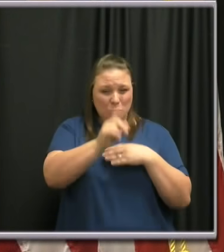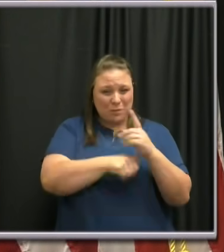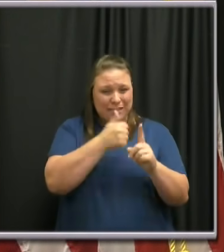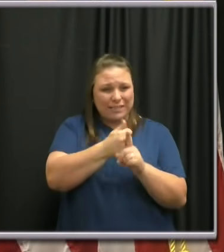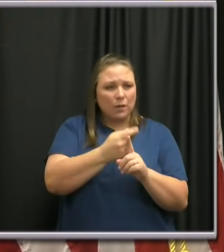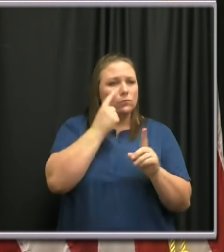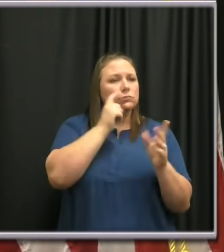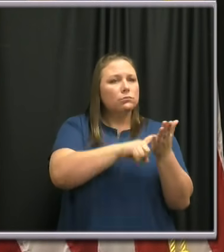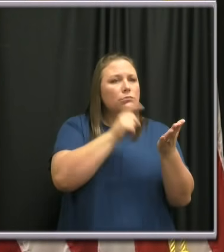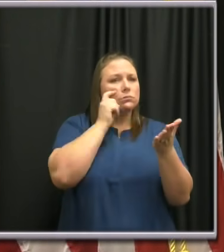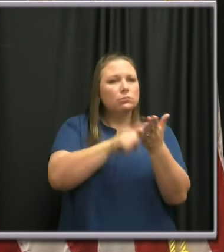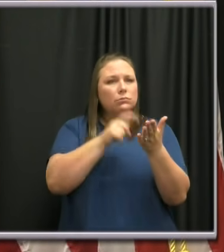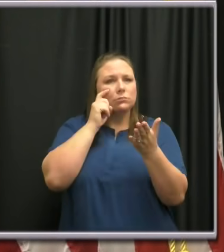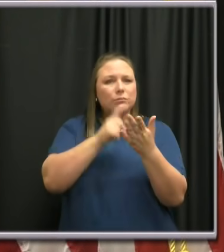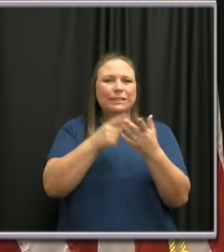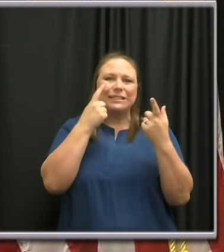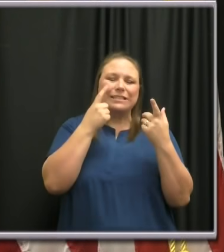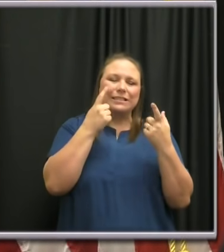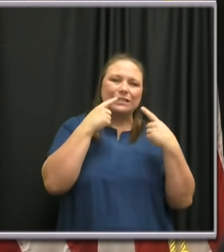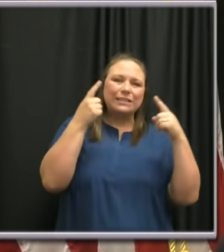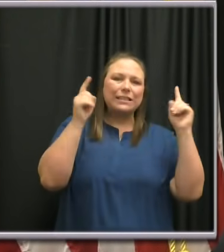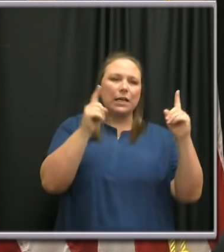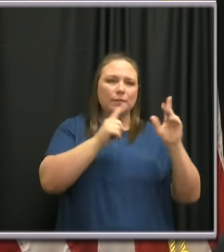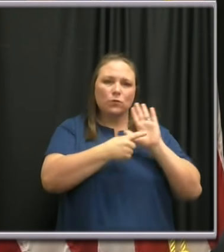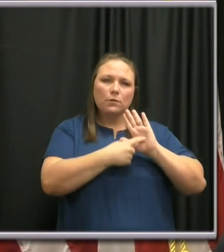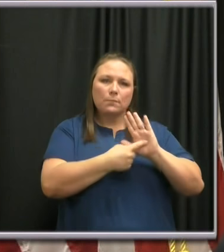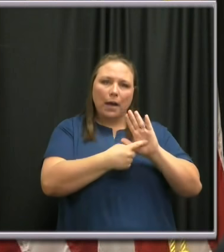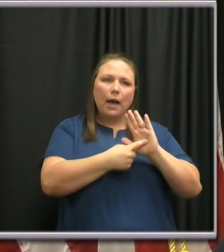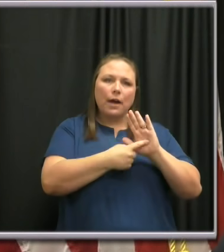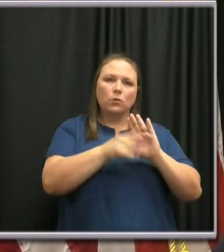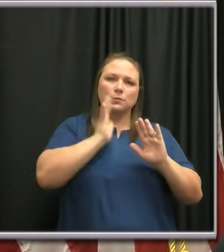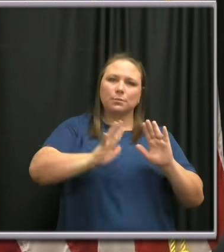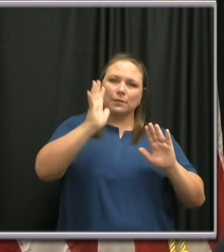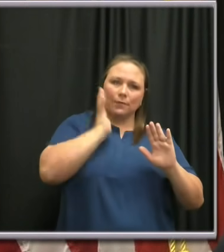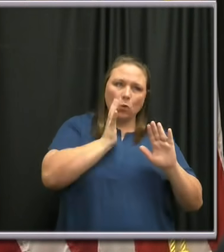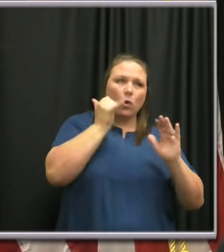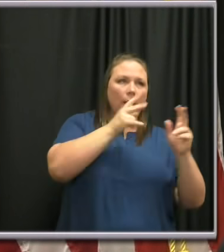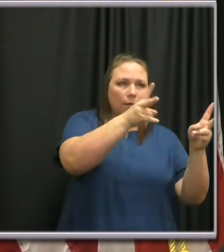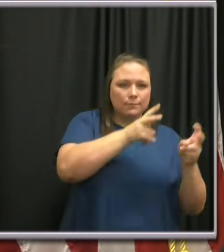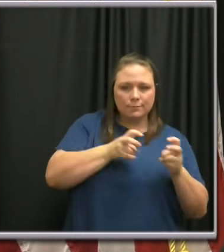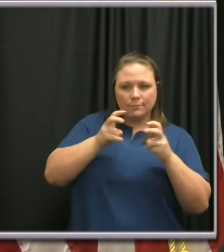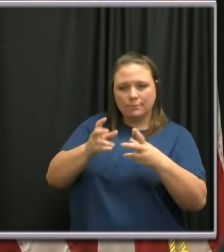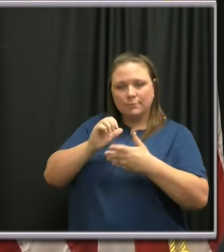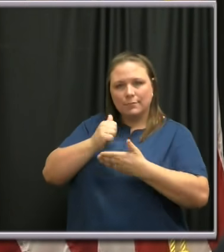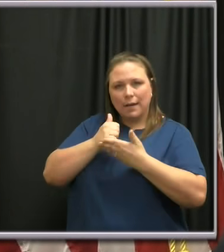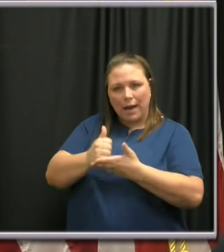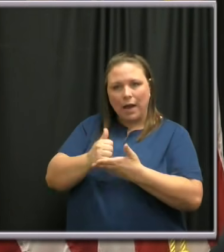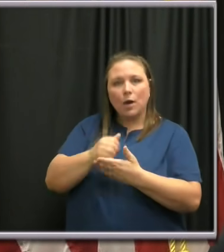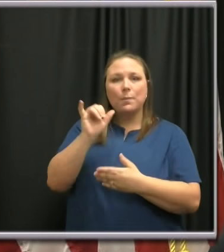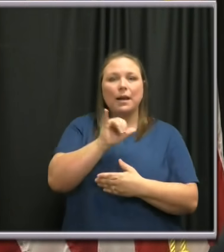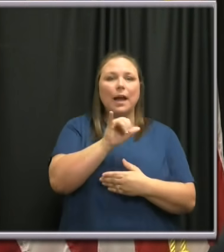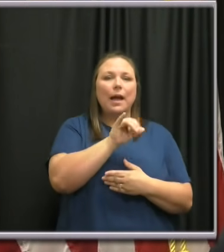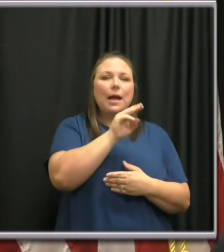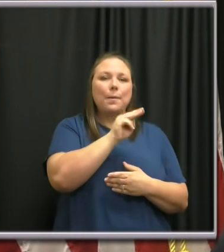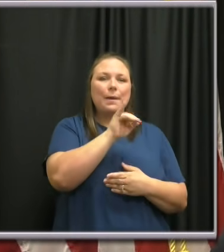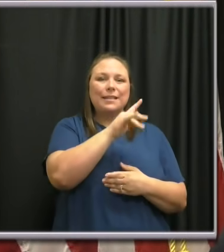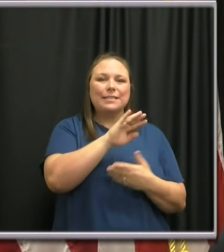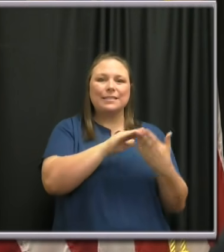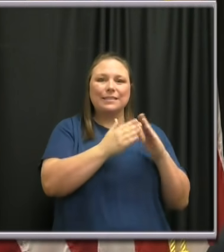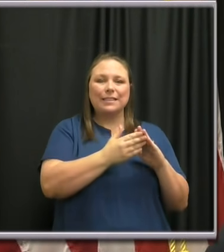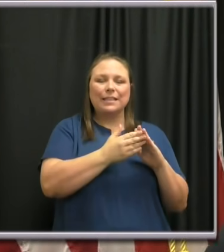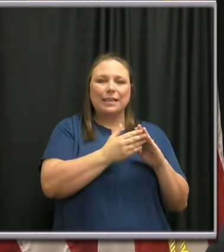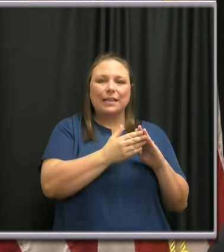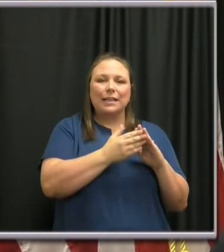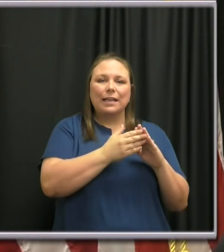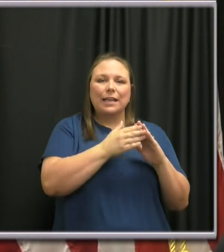successful models that the city has used to reduce barriers that immigrants face to accessing critical services, like the My City Academy program,